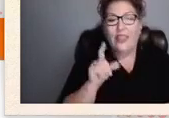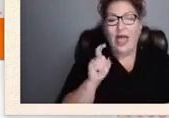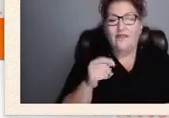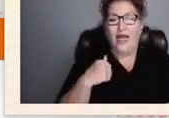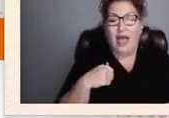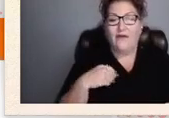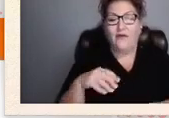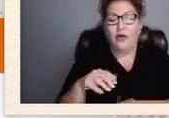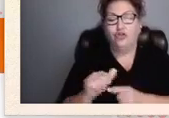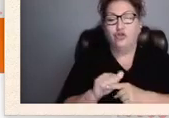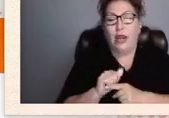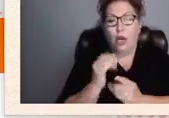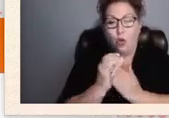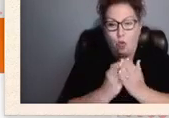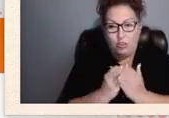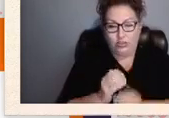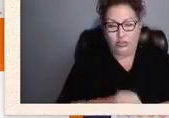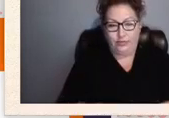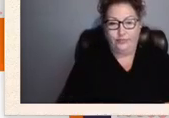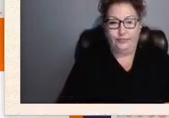course.